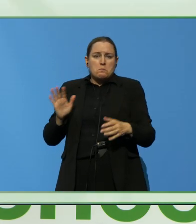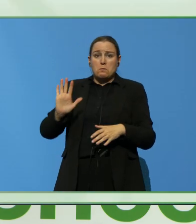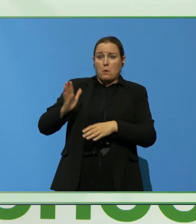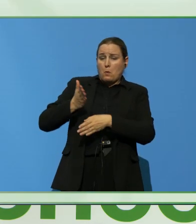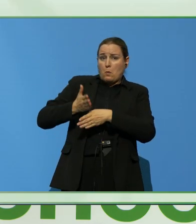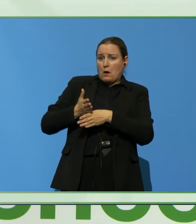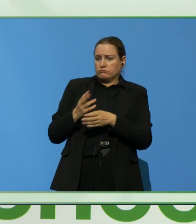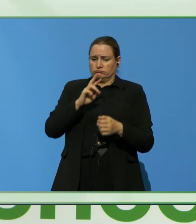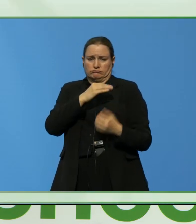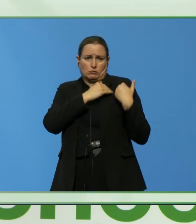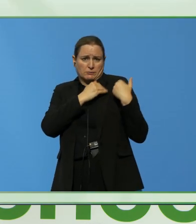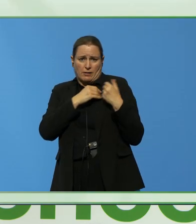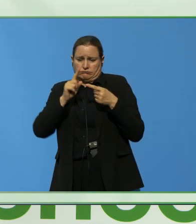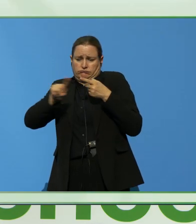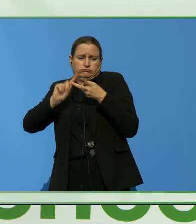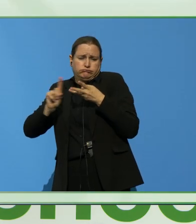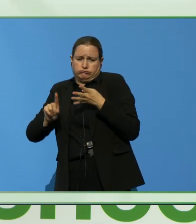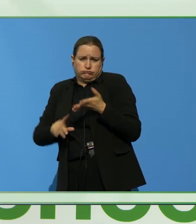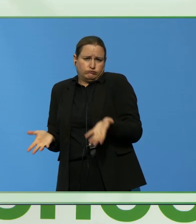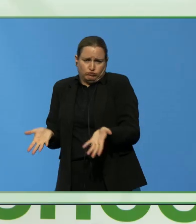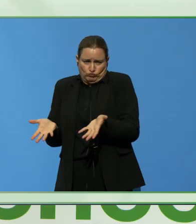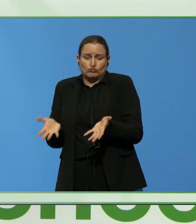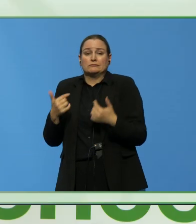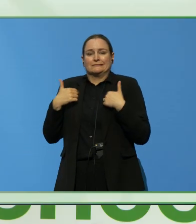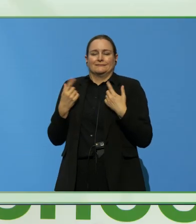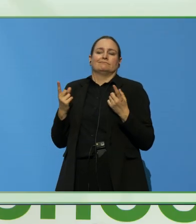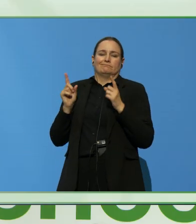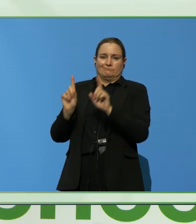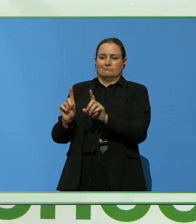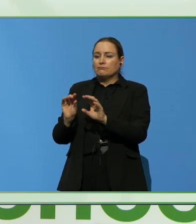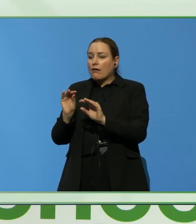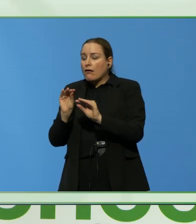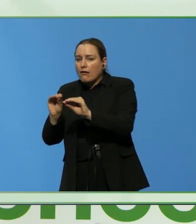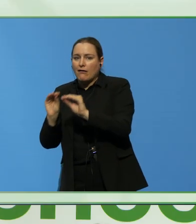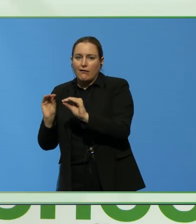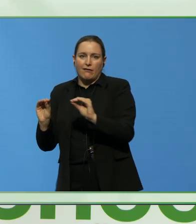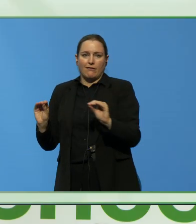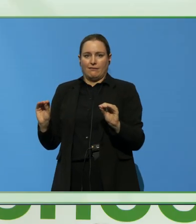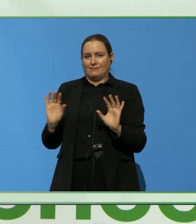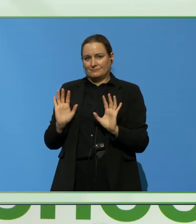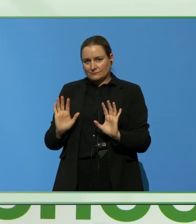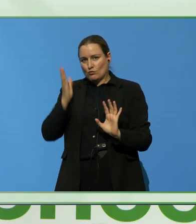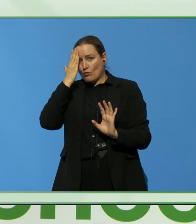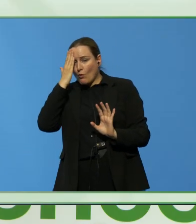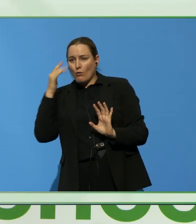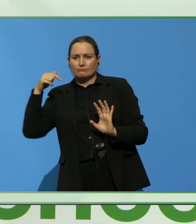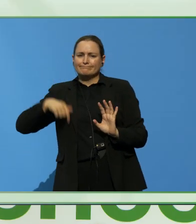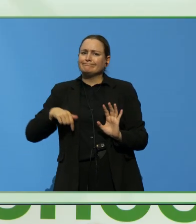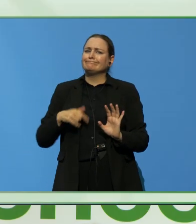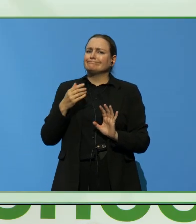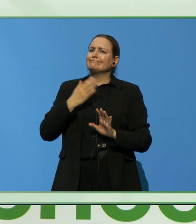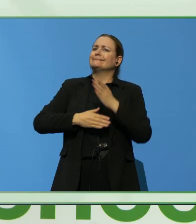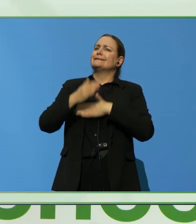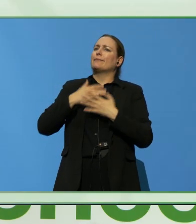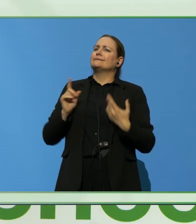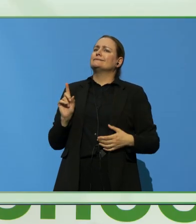bodies, we make sure that this doesn't stop at optional charity-based approach,